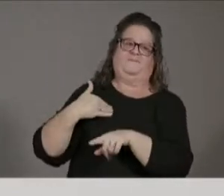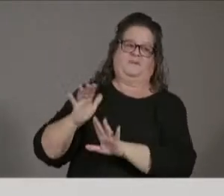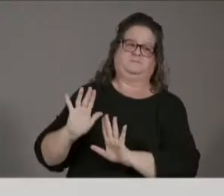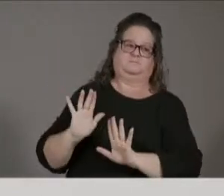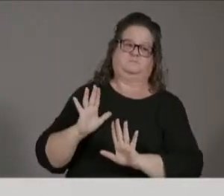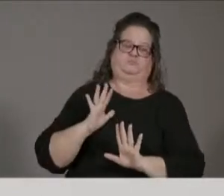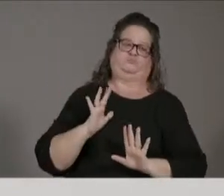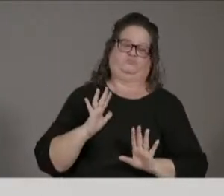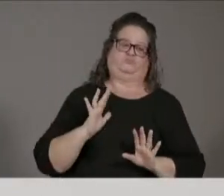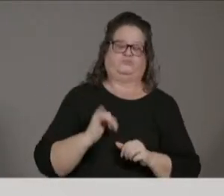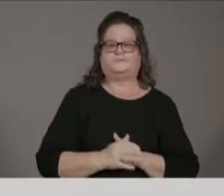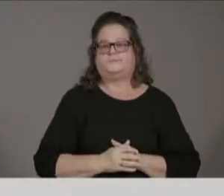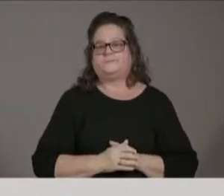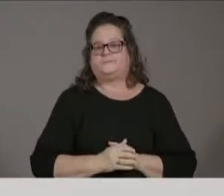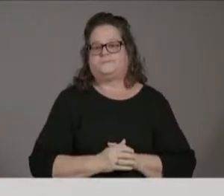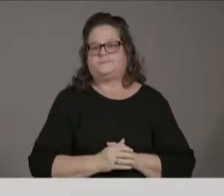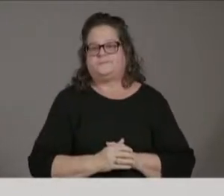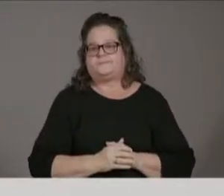really cool.